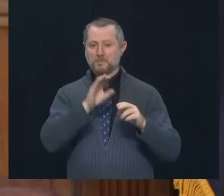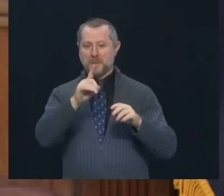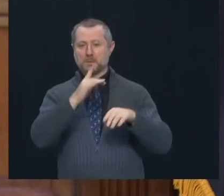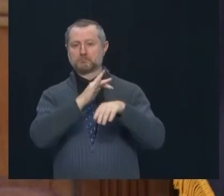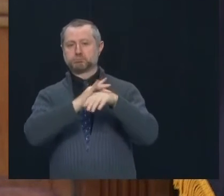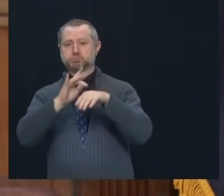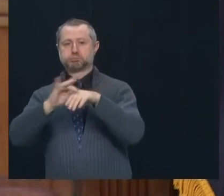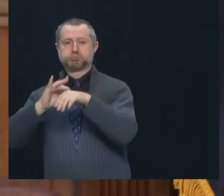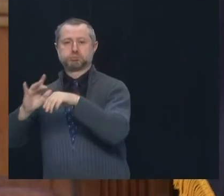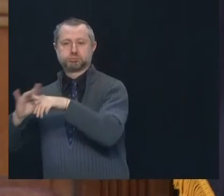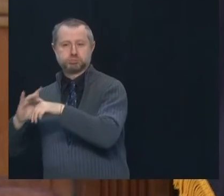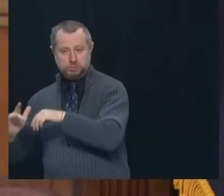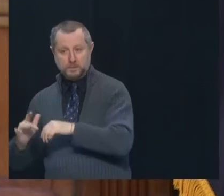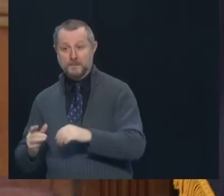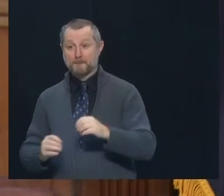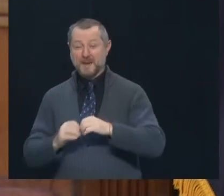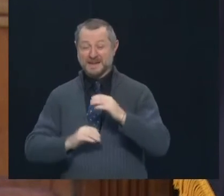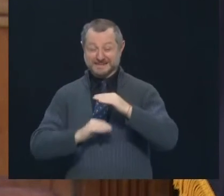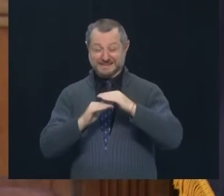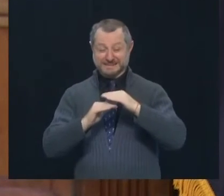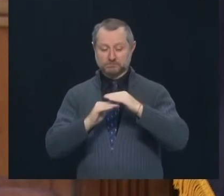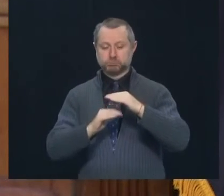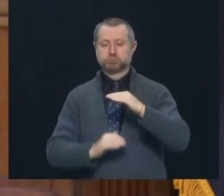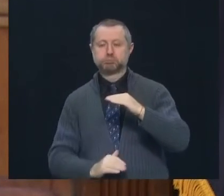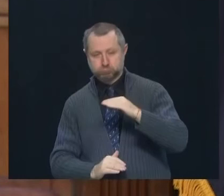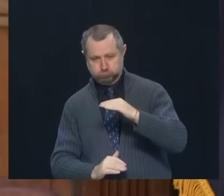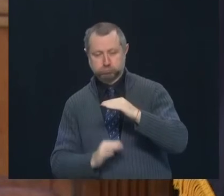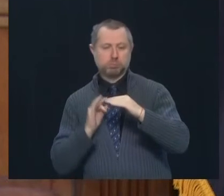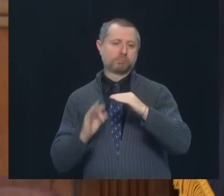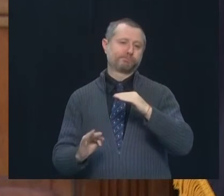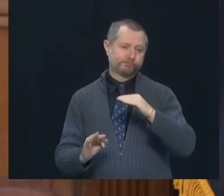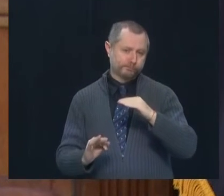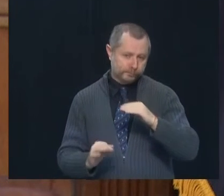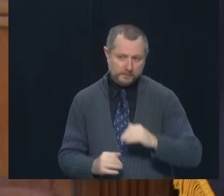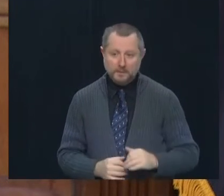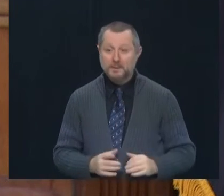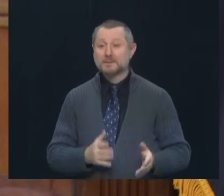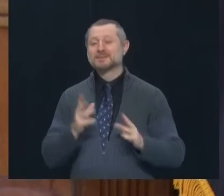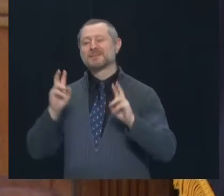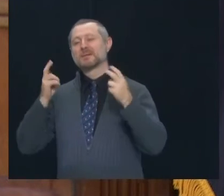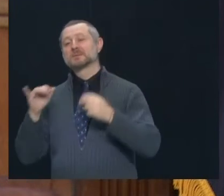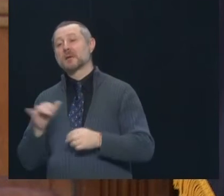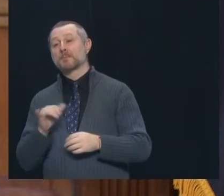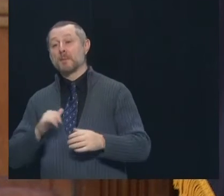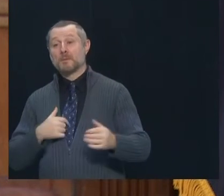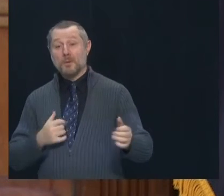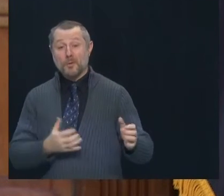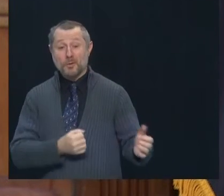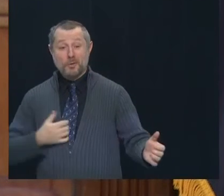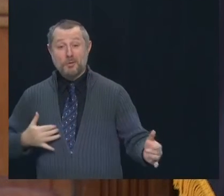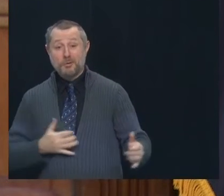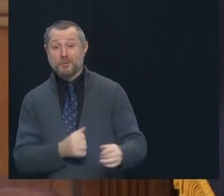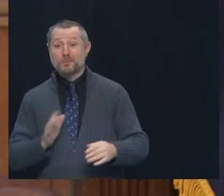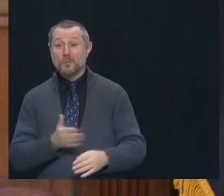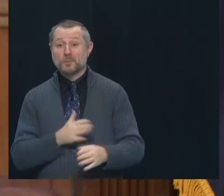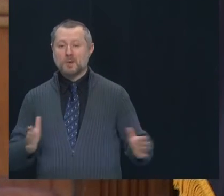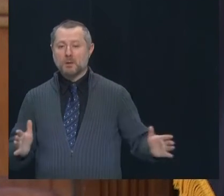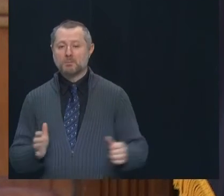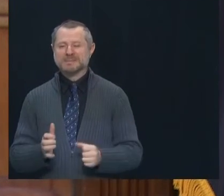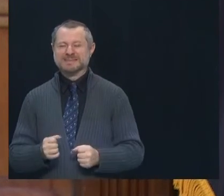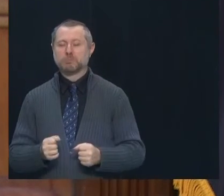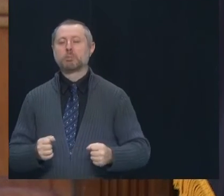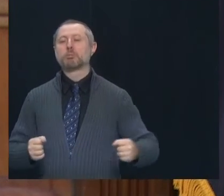hospital. The second expansion on the accordion is you go to a mandate